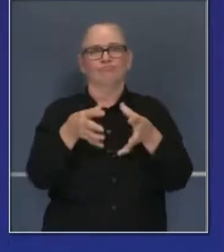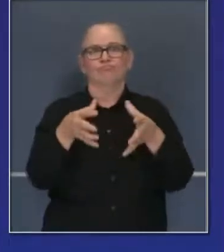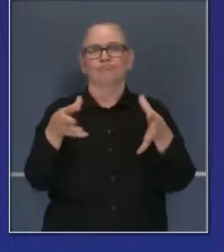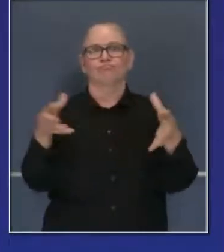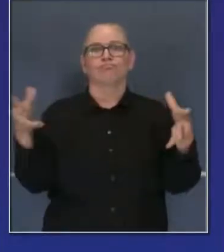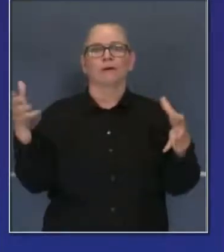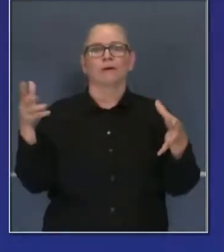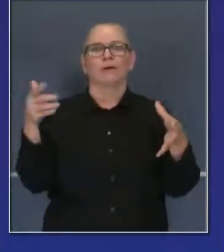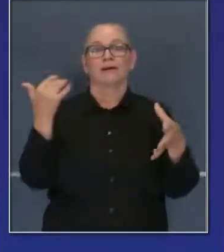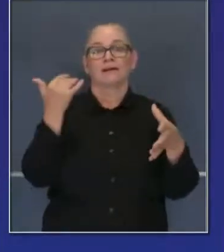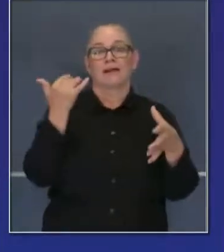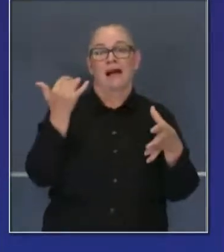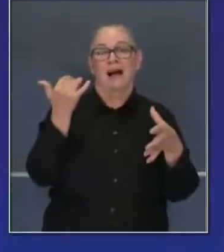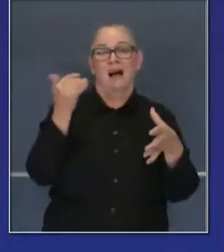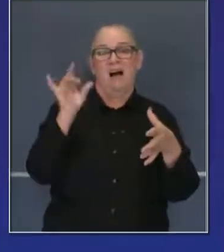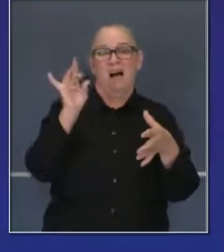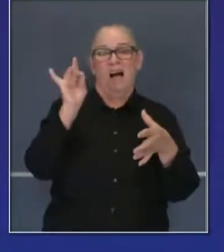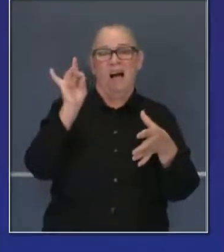week. It's